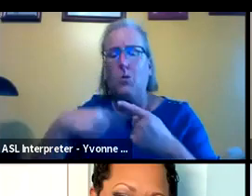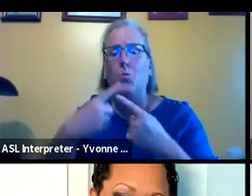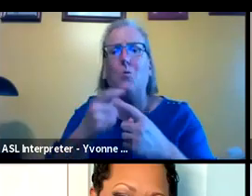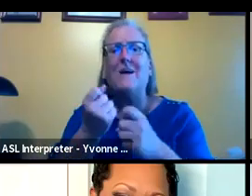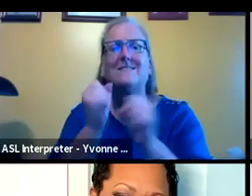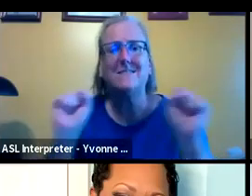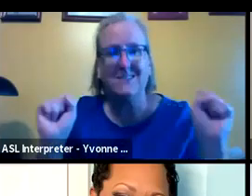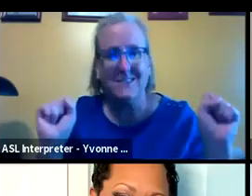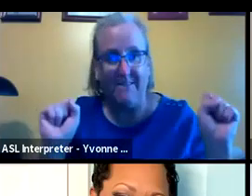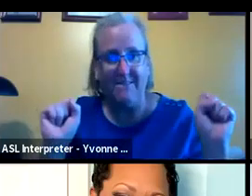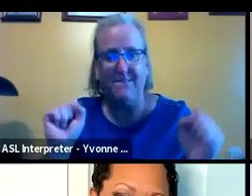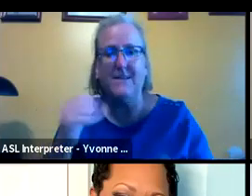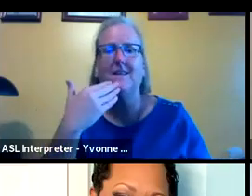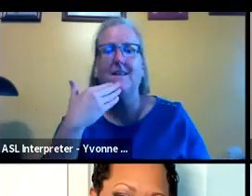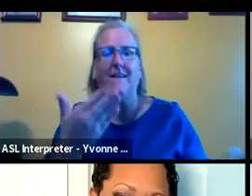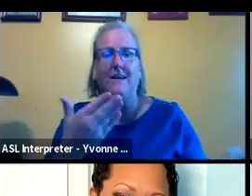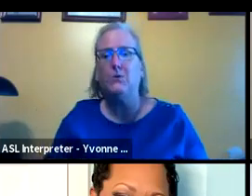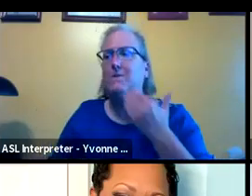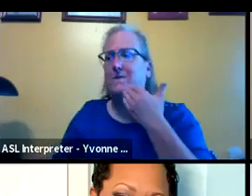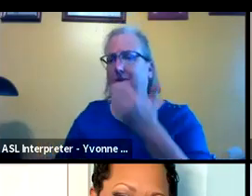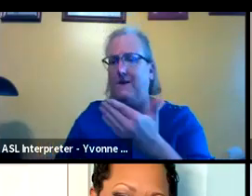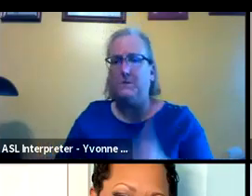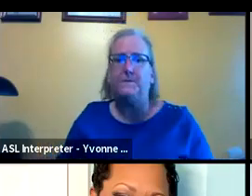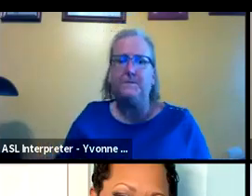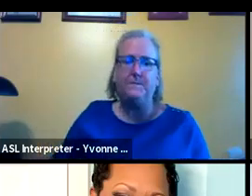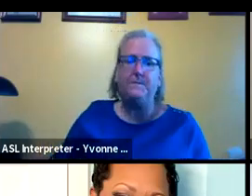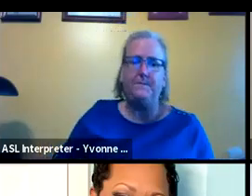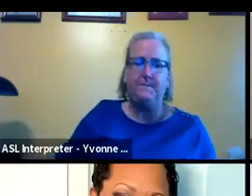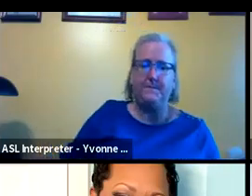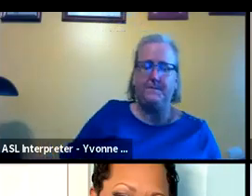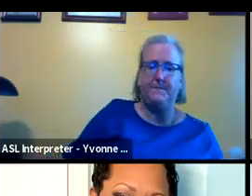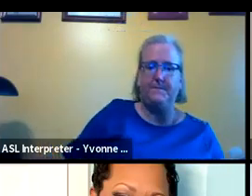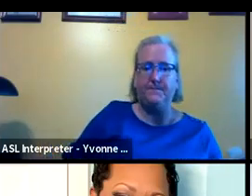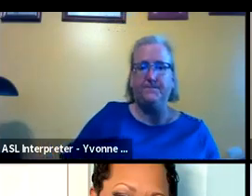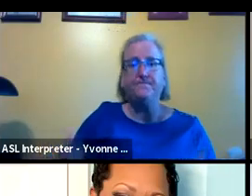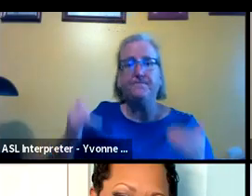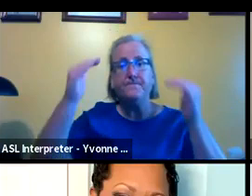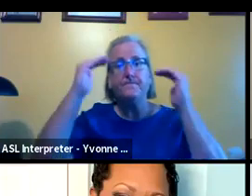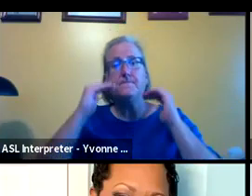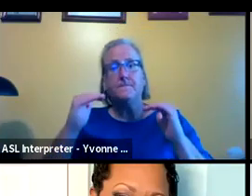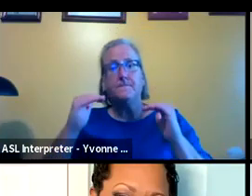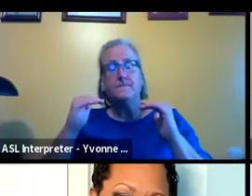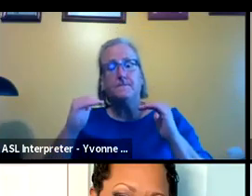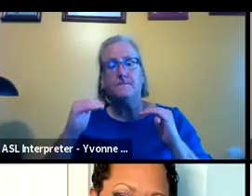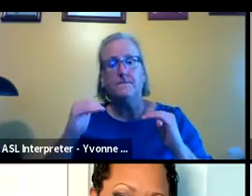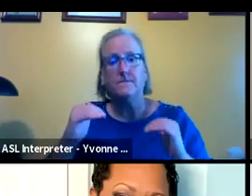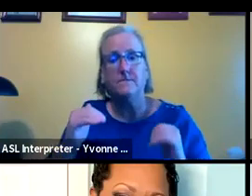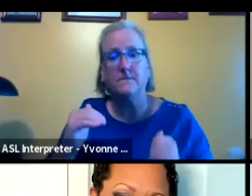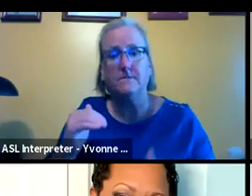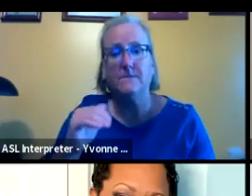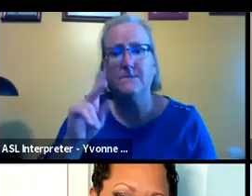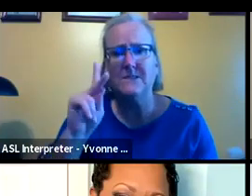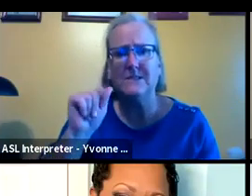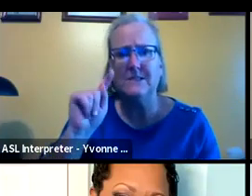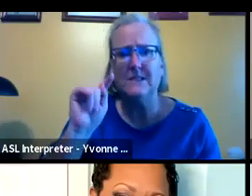Thank you. Thank you very much. Next up, we have